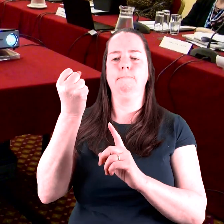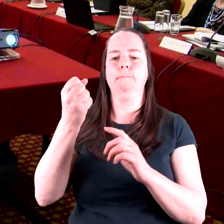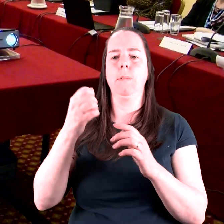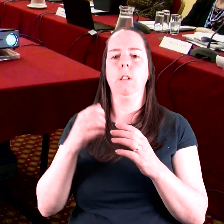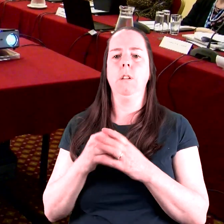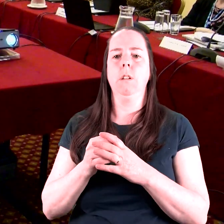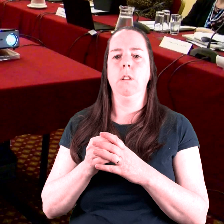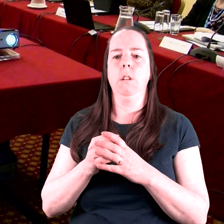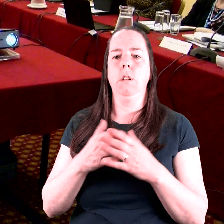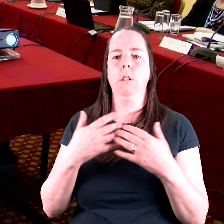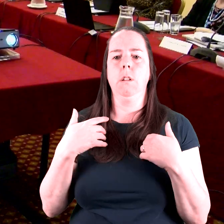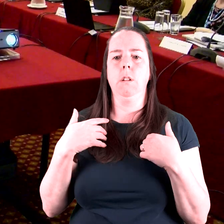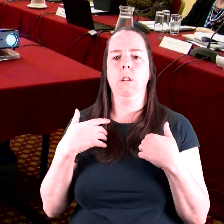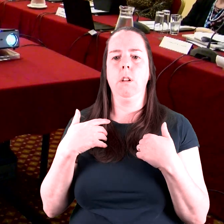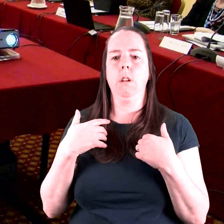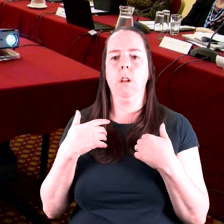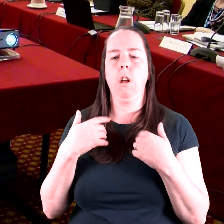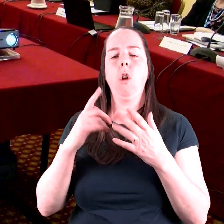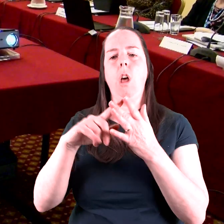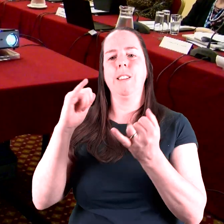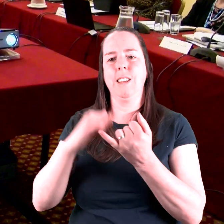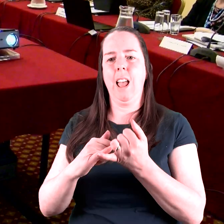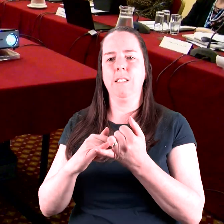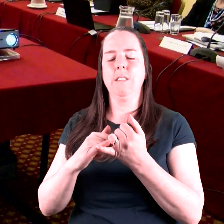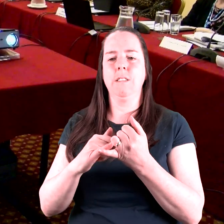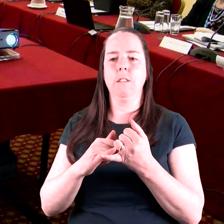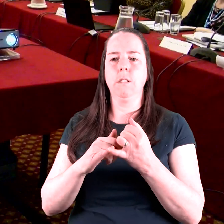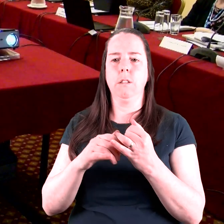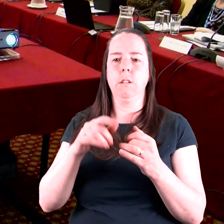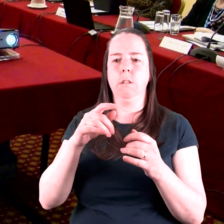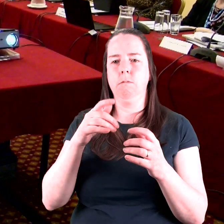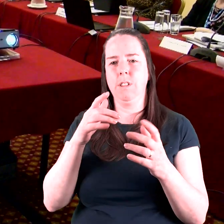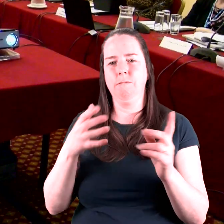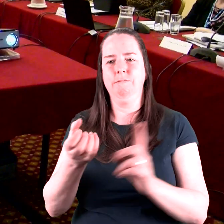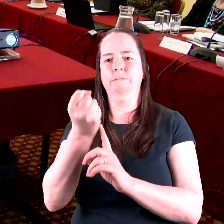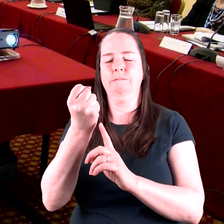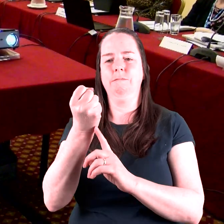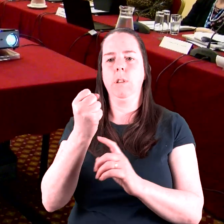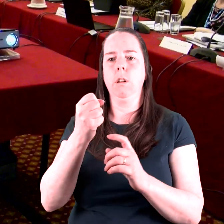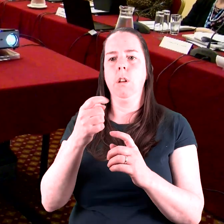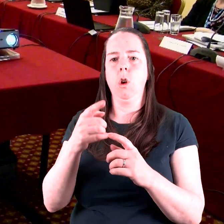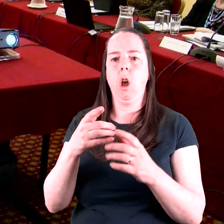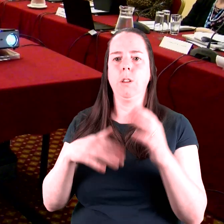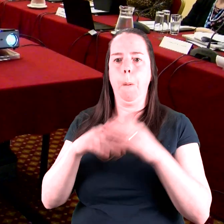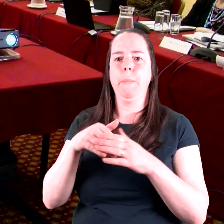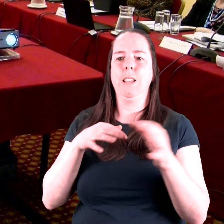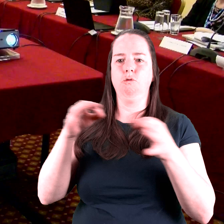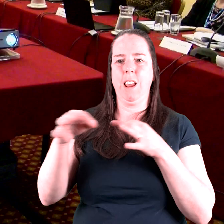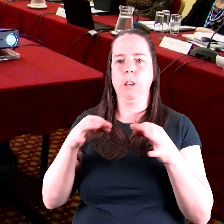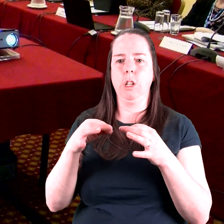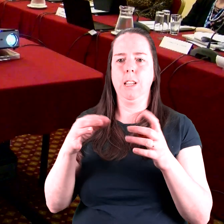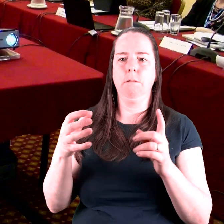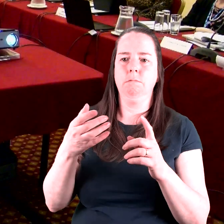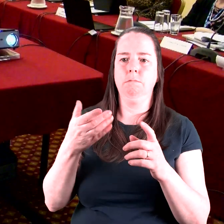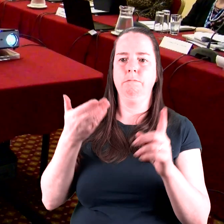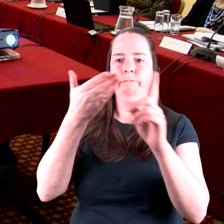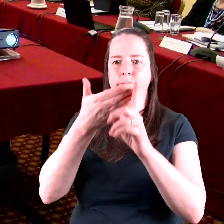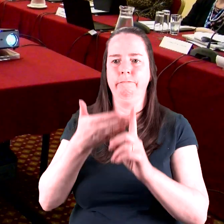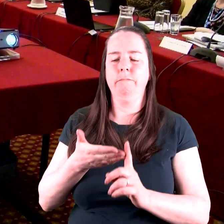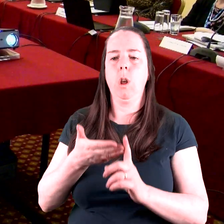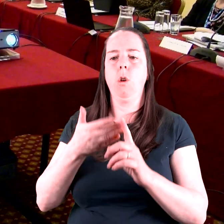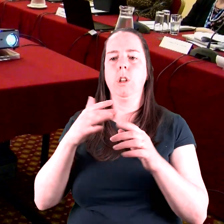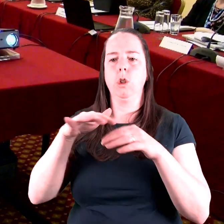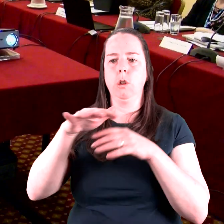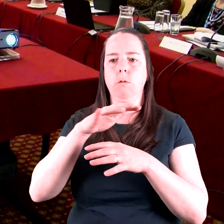see tackling and the ICS as a whole, as a complete strategy, tackling the